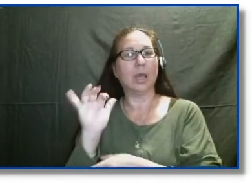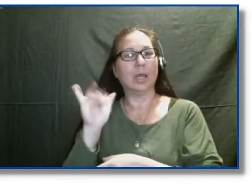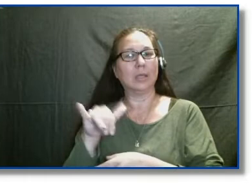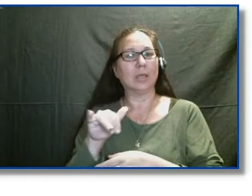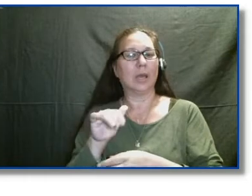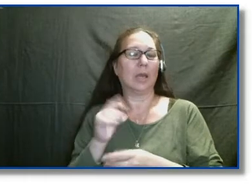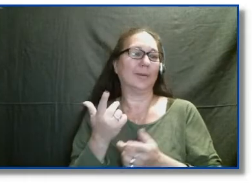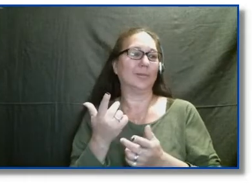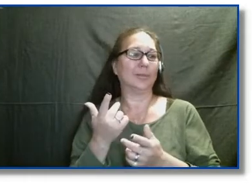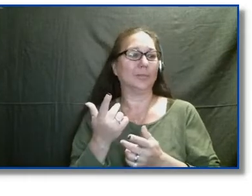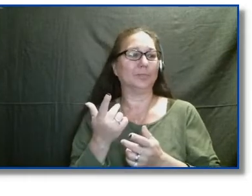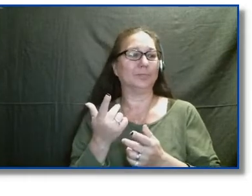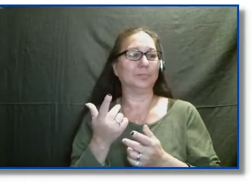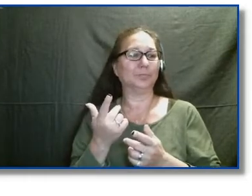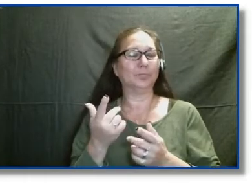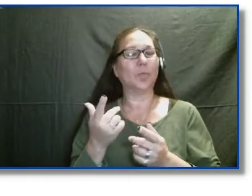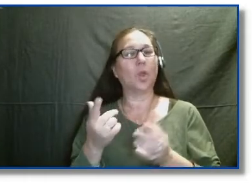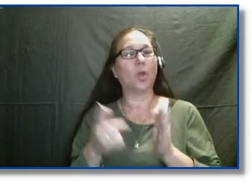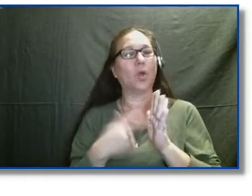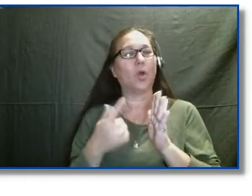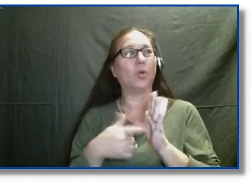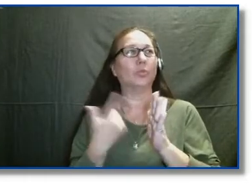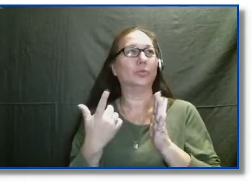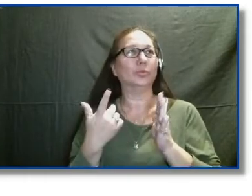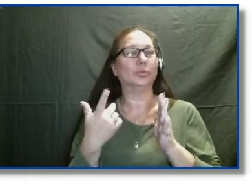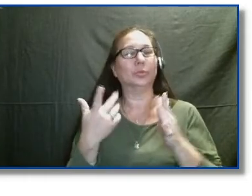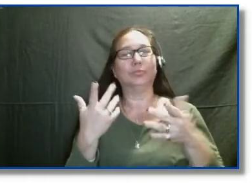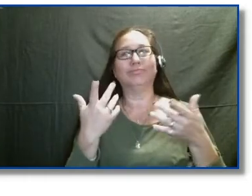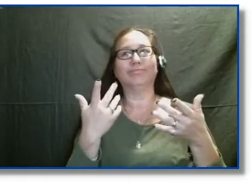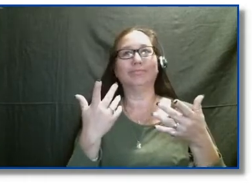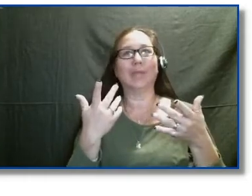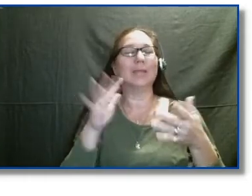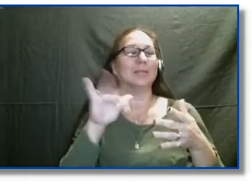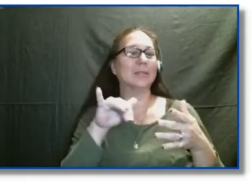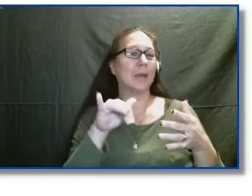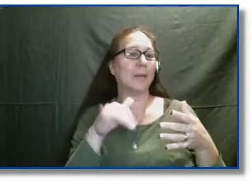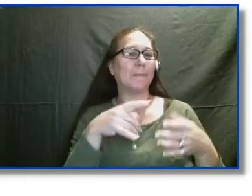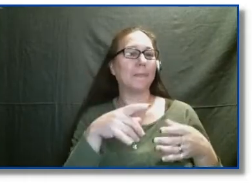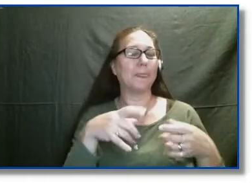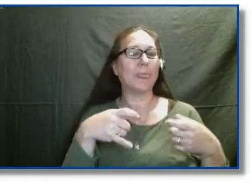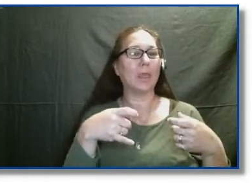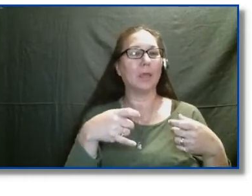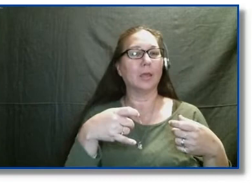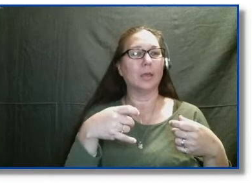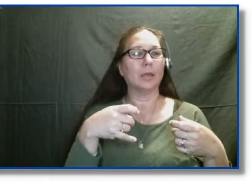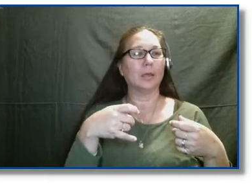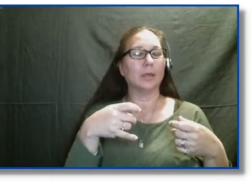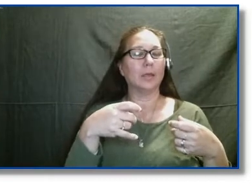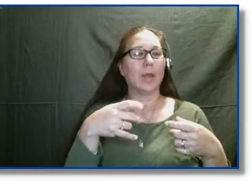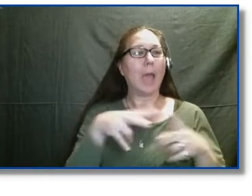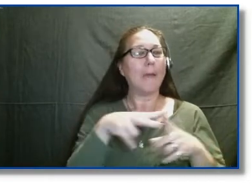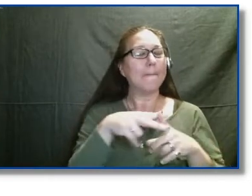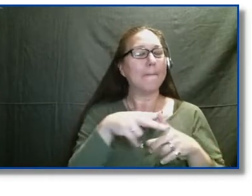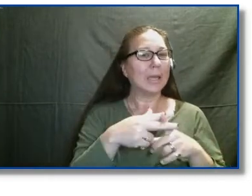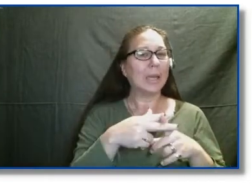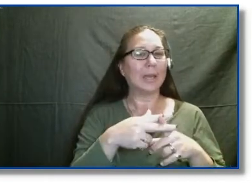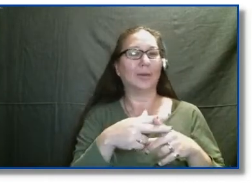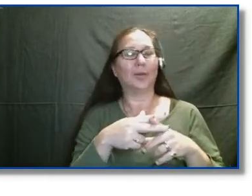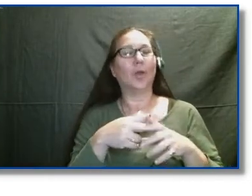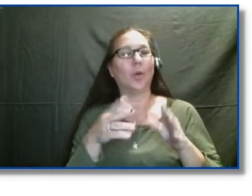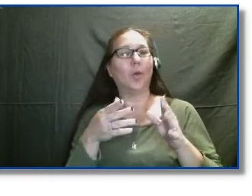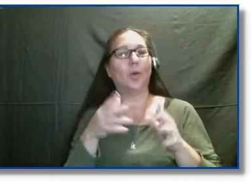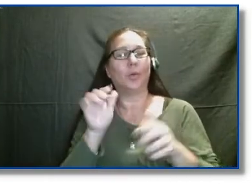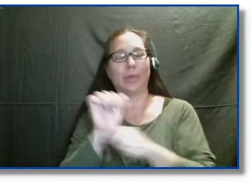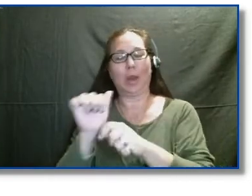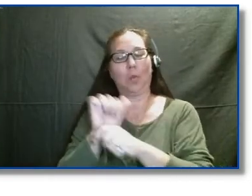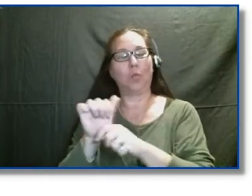Turk online labor platform. It's a platform started by Amazon, and it's currently employing a couple of